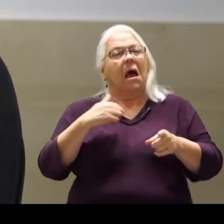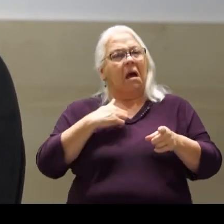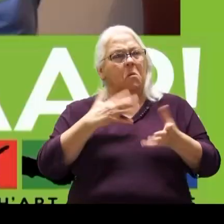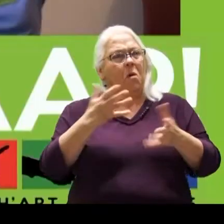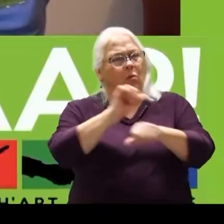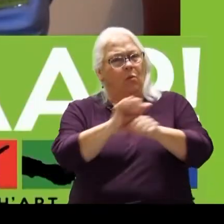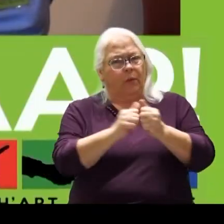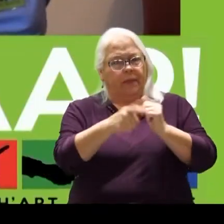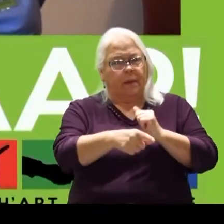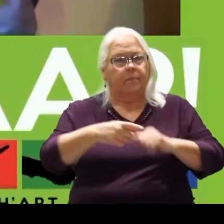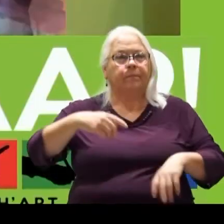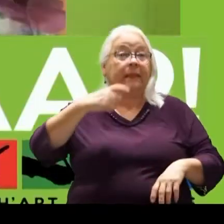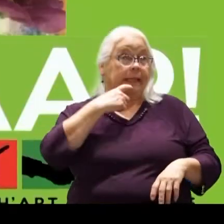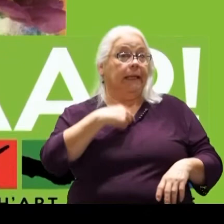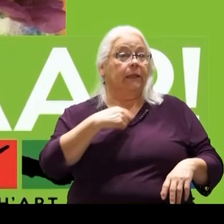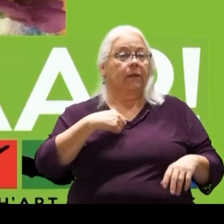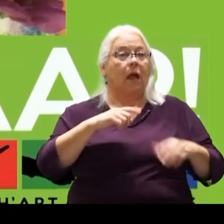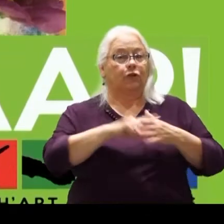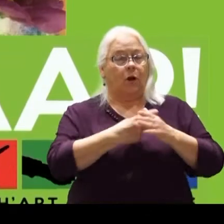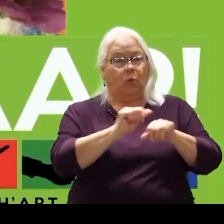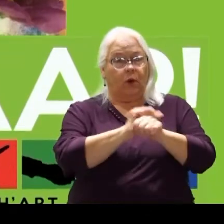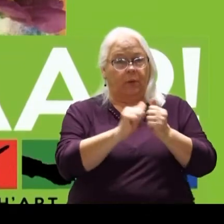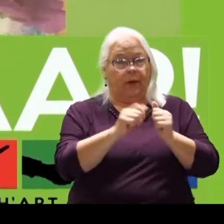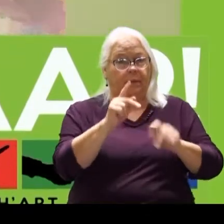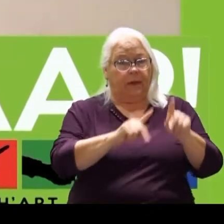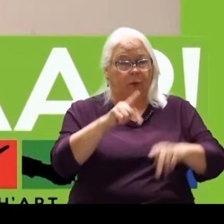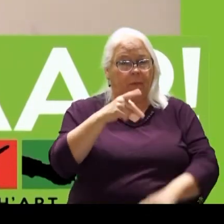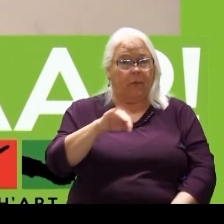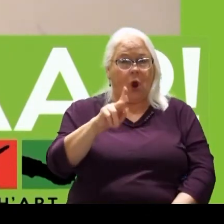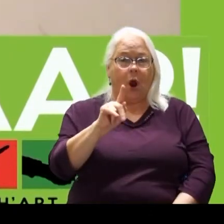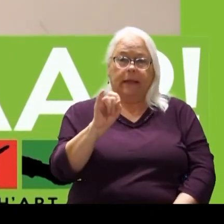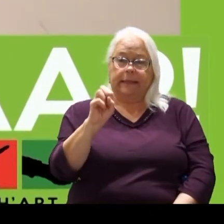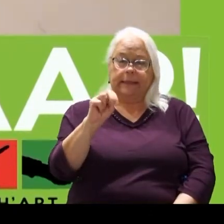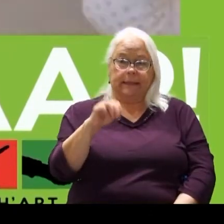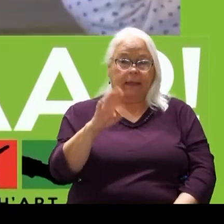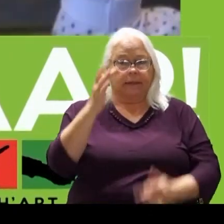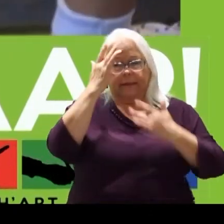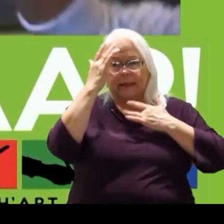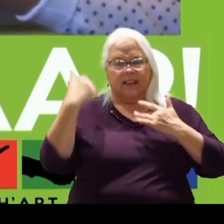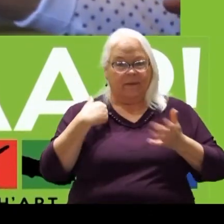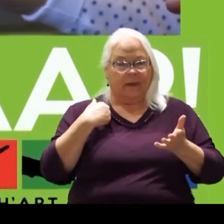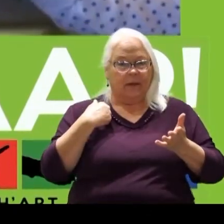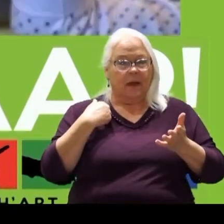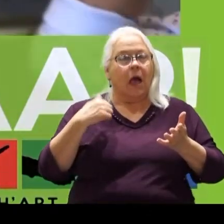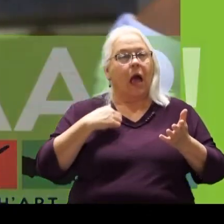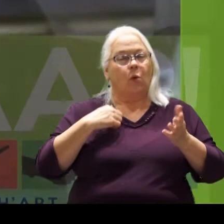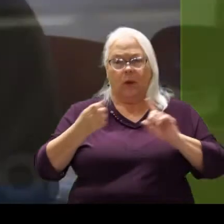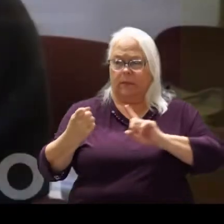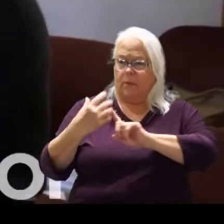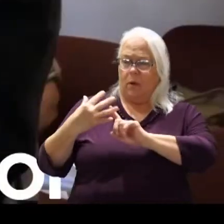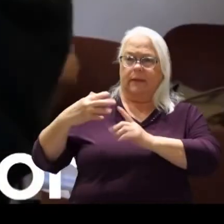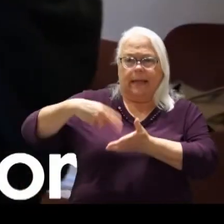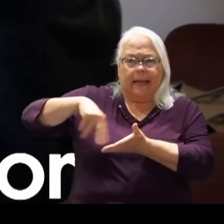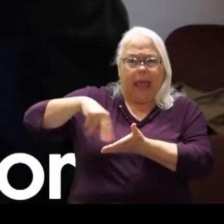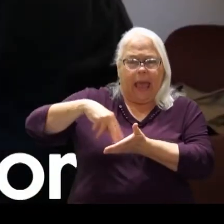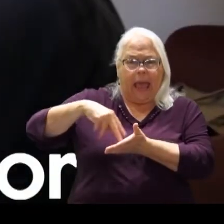Kingston. My work with Parkinson's disease started, I guess, several years ago. I was introduced to the idea